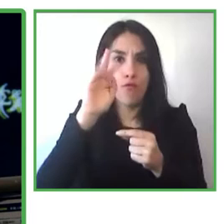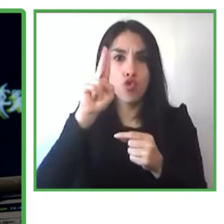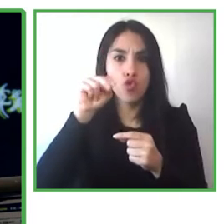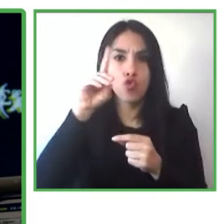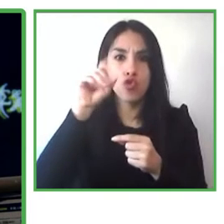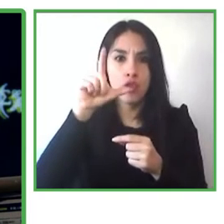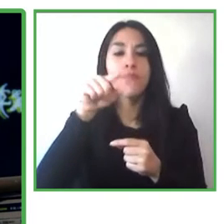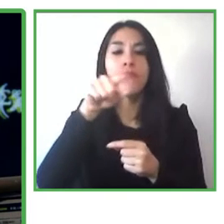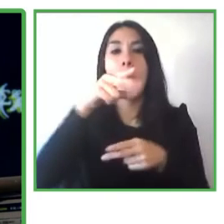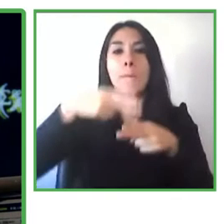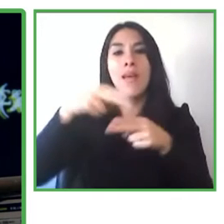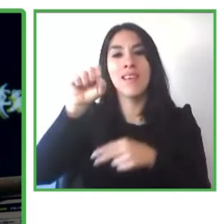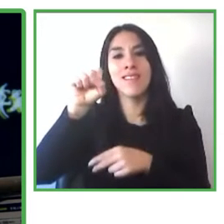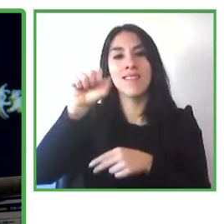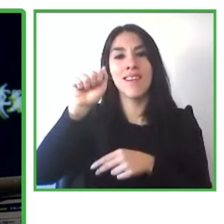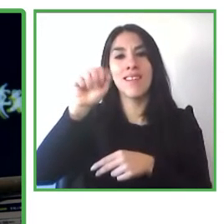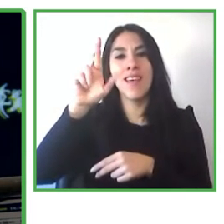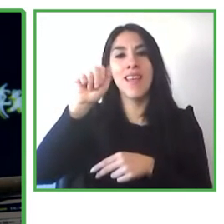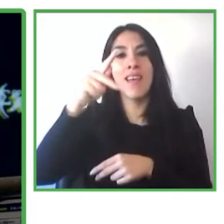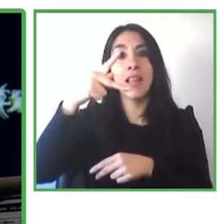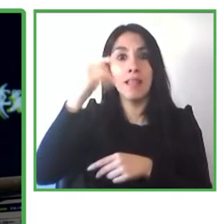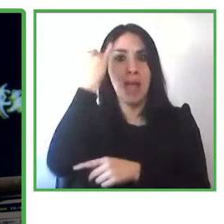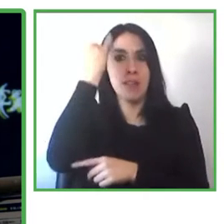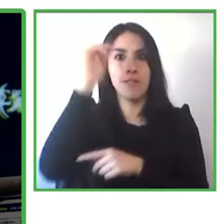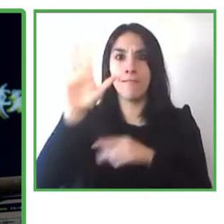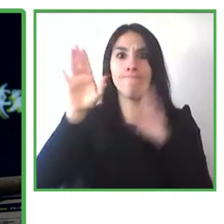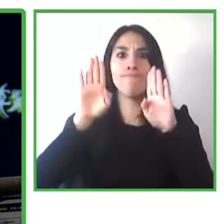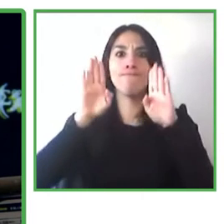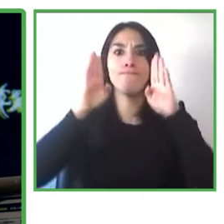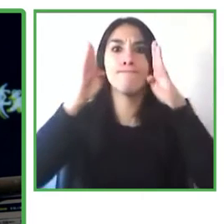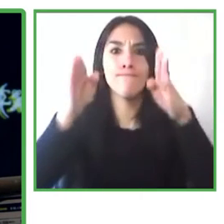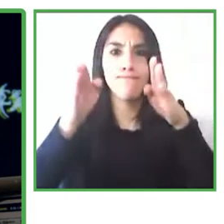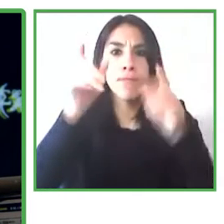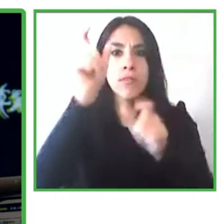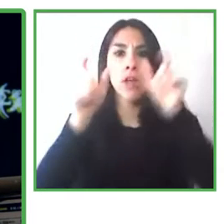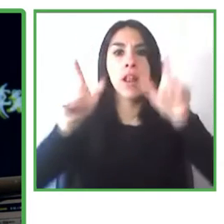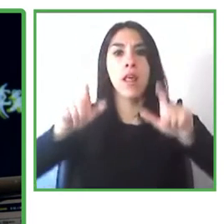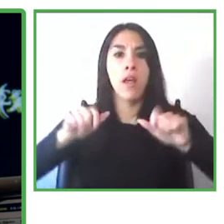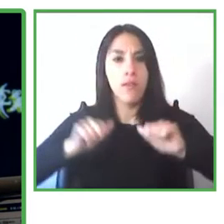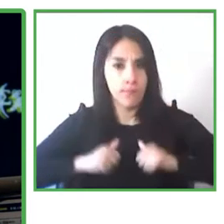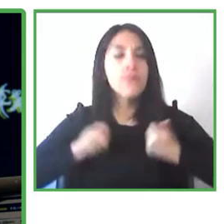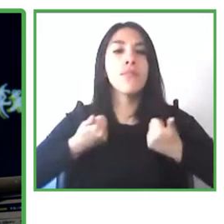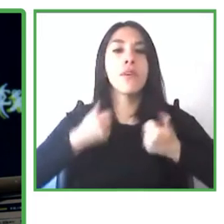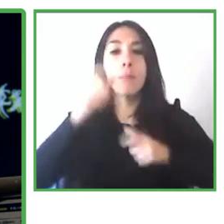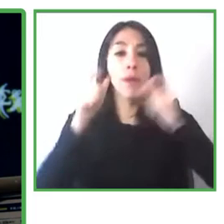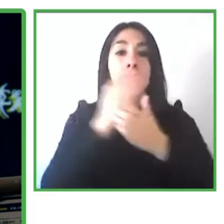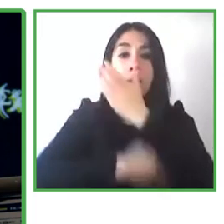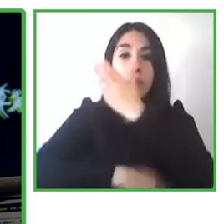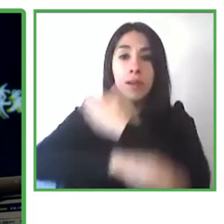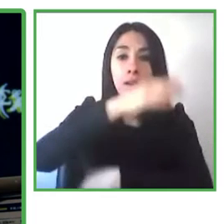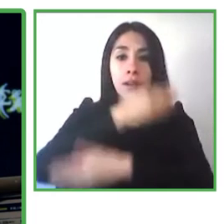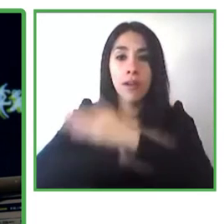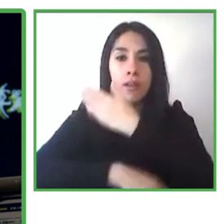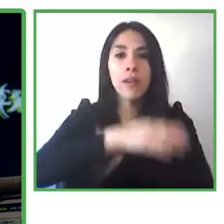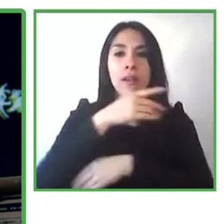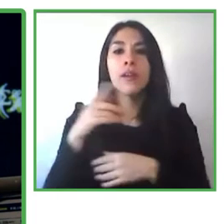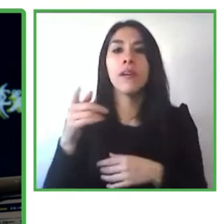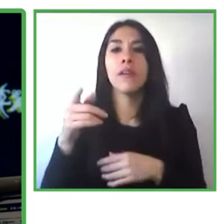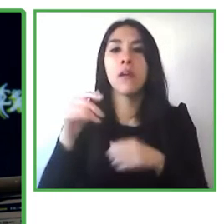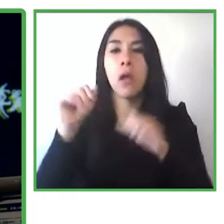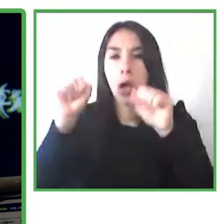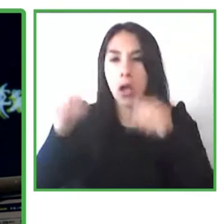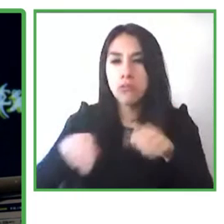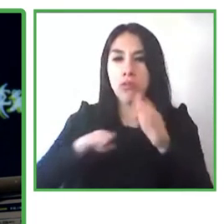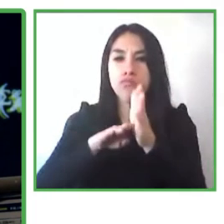of people with disabilities so that they can keep on acquiring skills after school. But